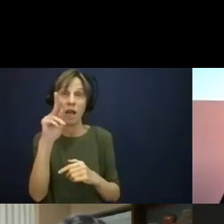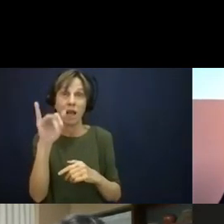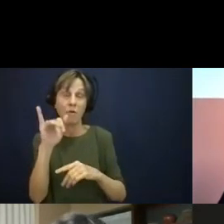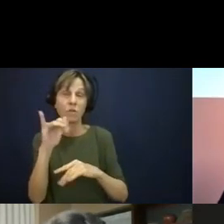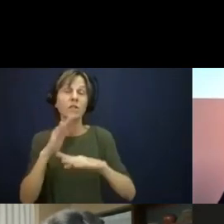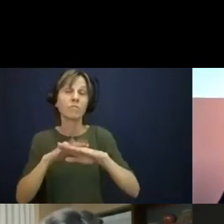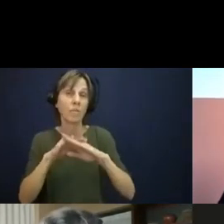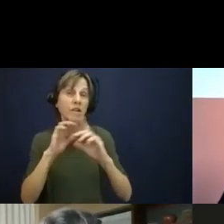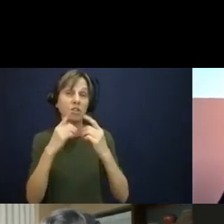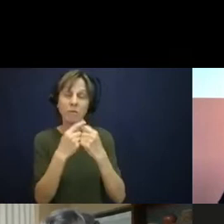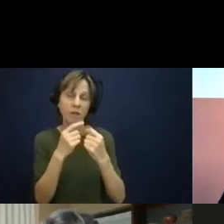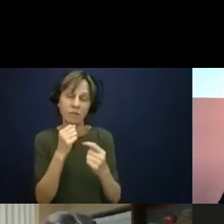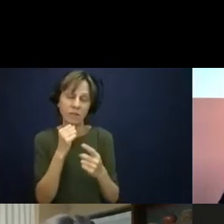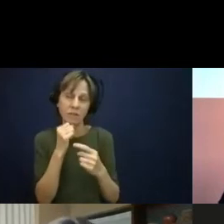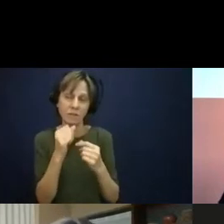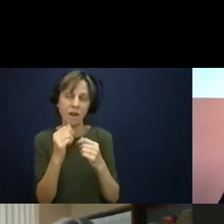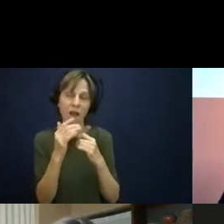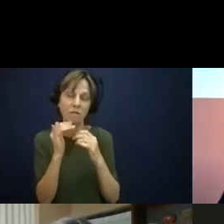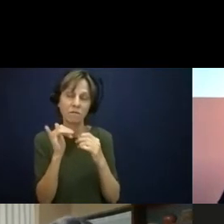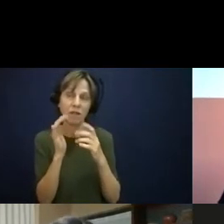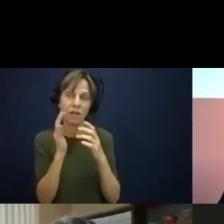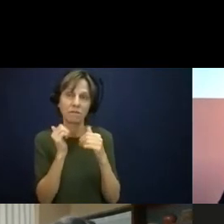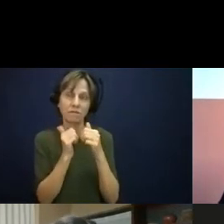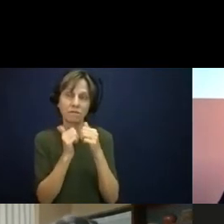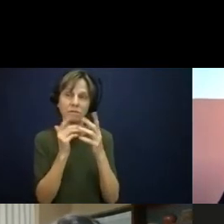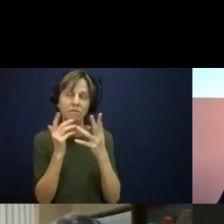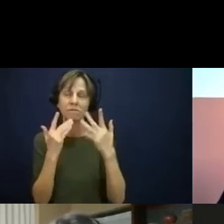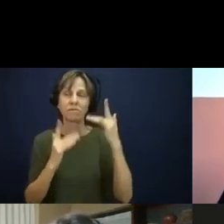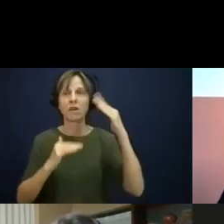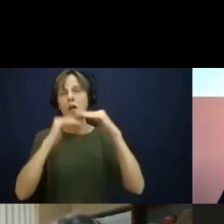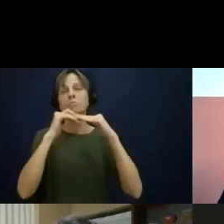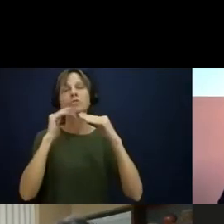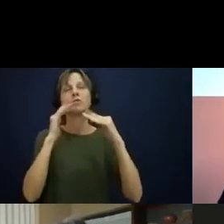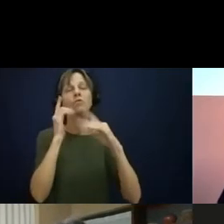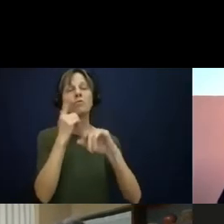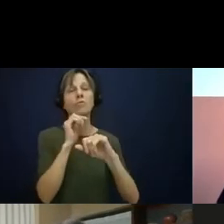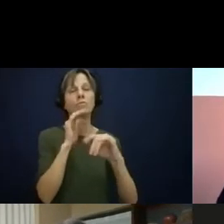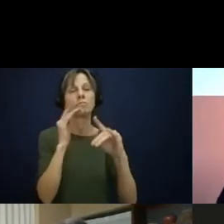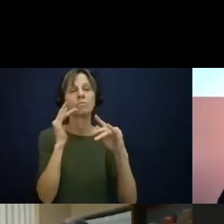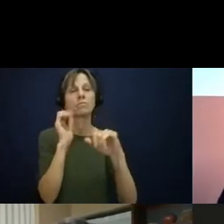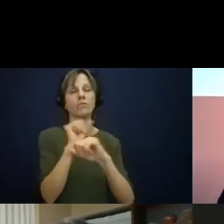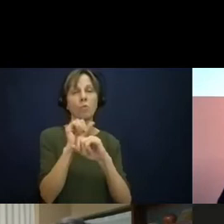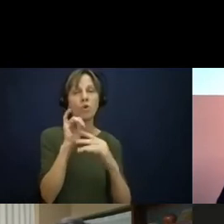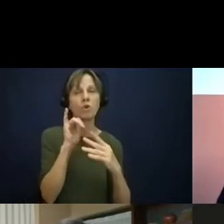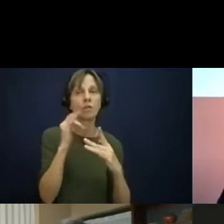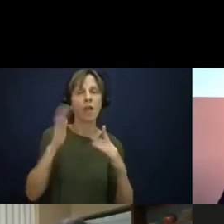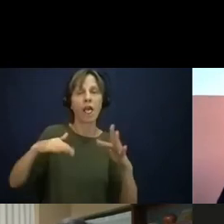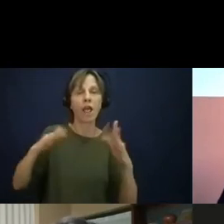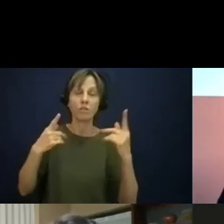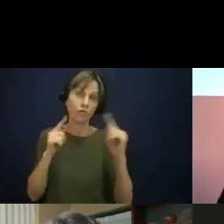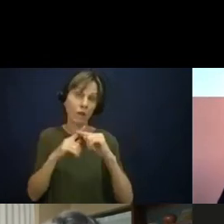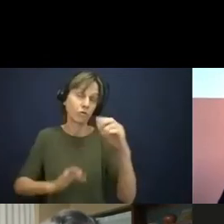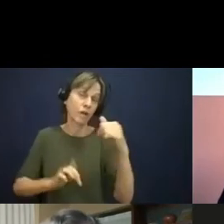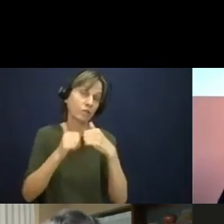far along in doing this kind of work than the other organizations on this panel, represented on this panel. But I'm happy to say that we are trying